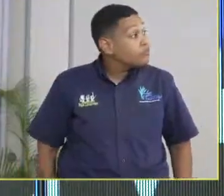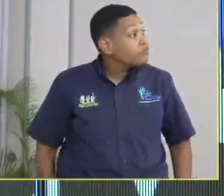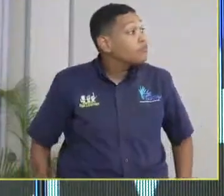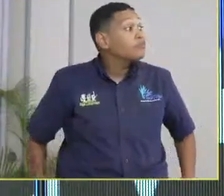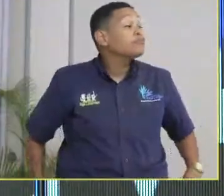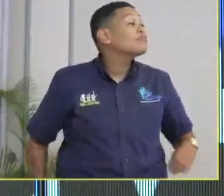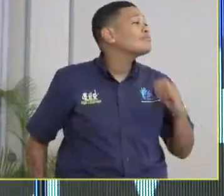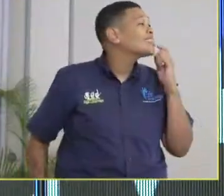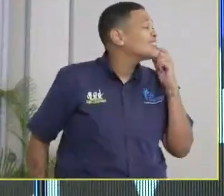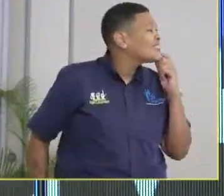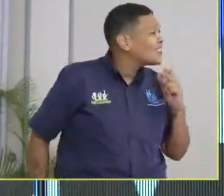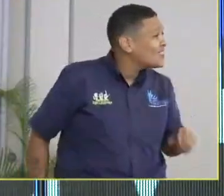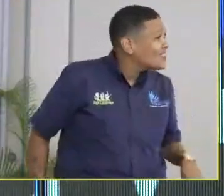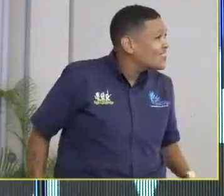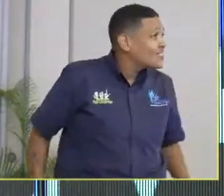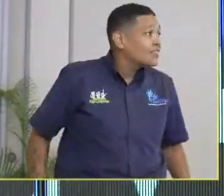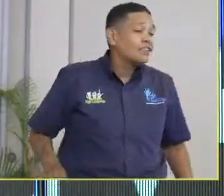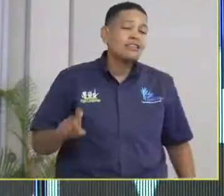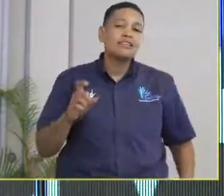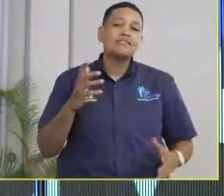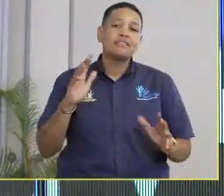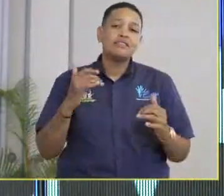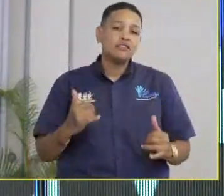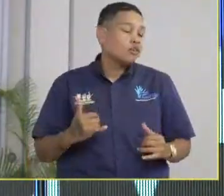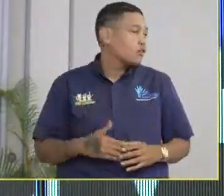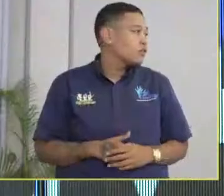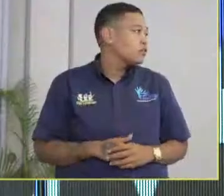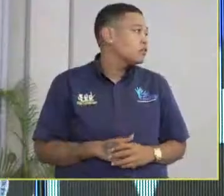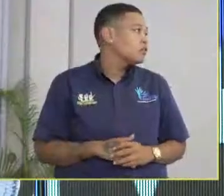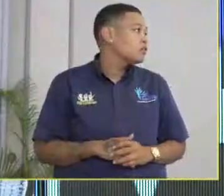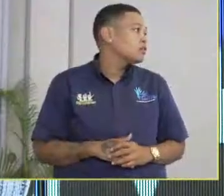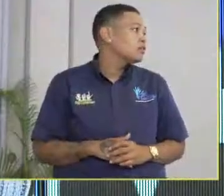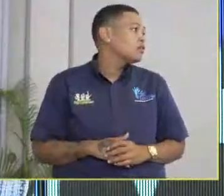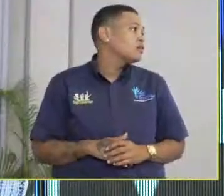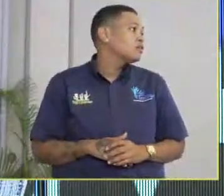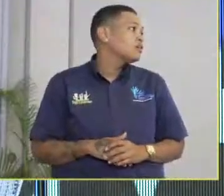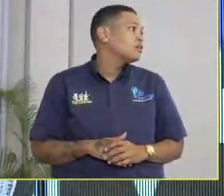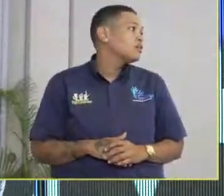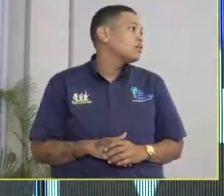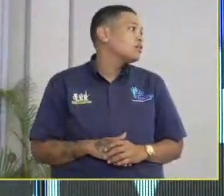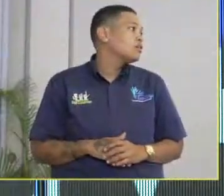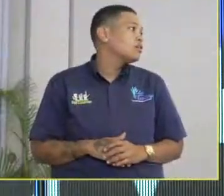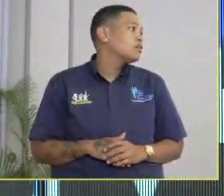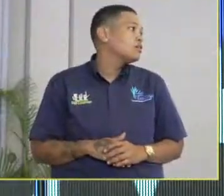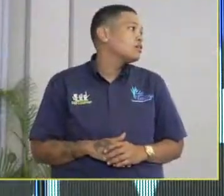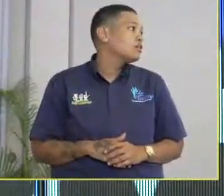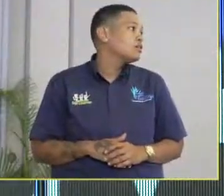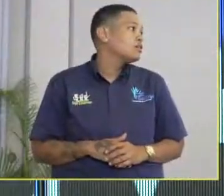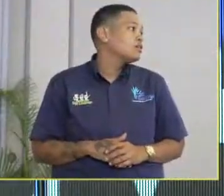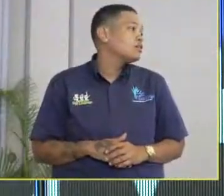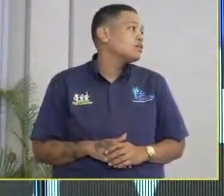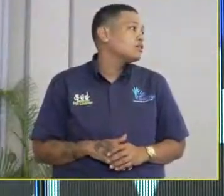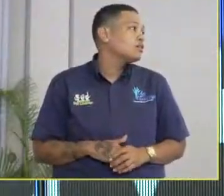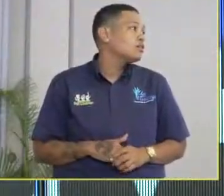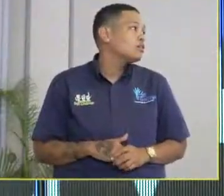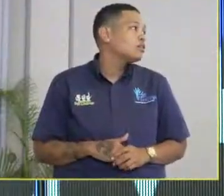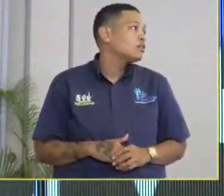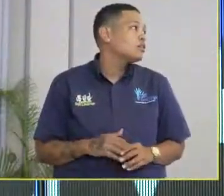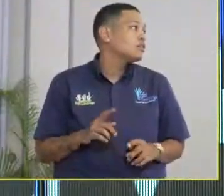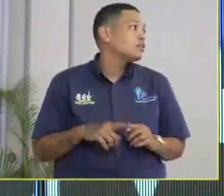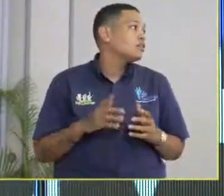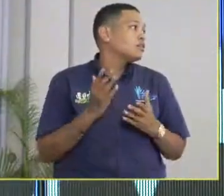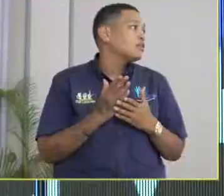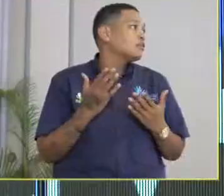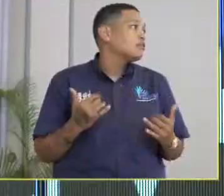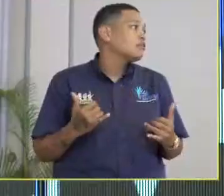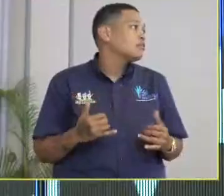you know, I need to stop, don't it? Because I really could stay here much longer because there are so many people to that.